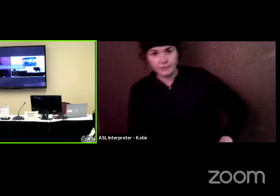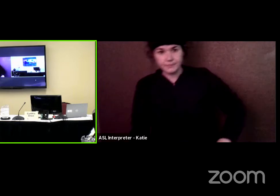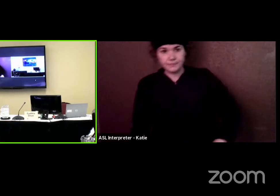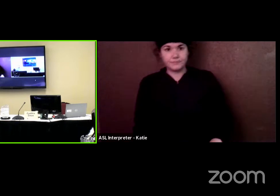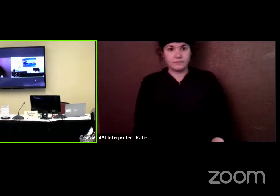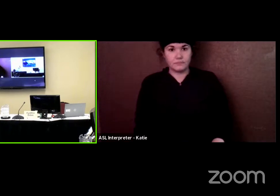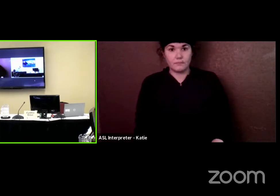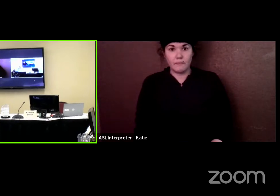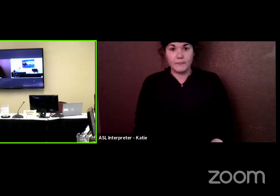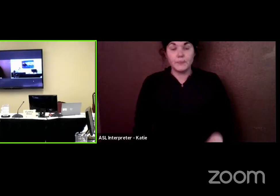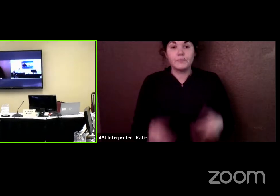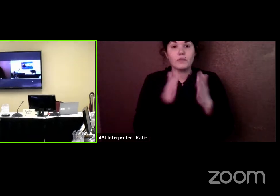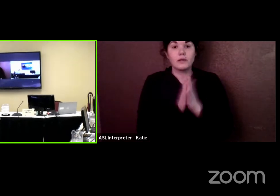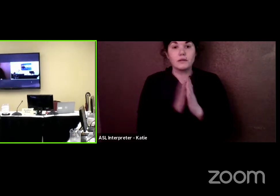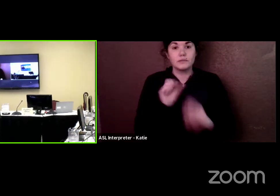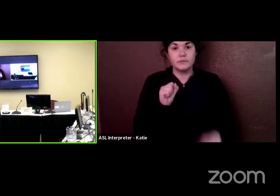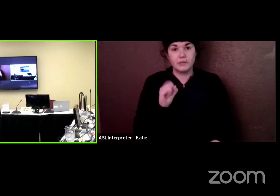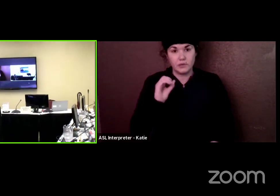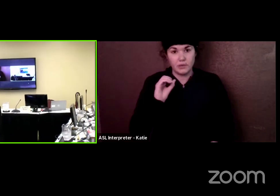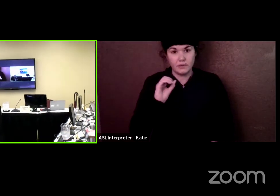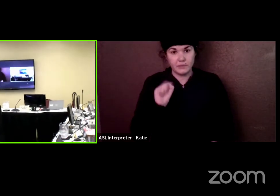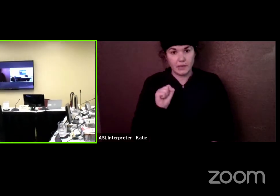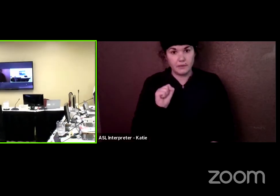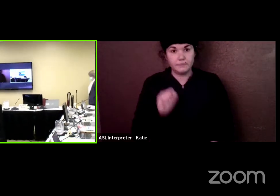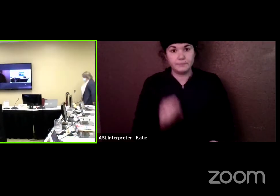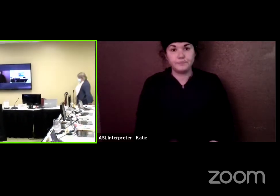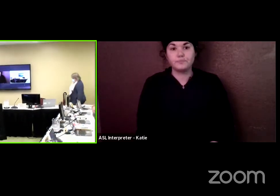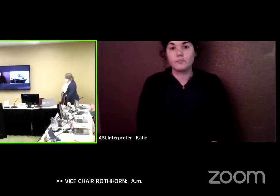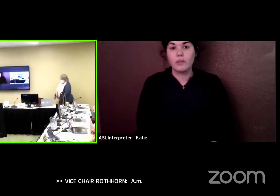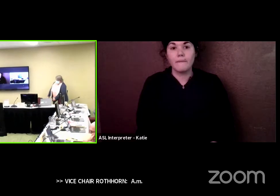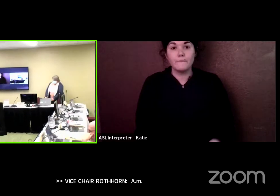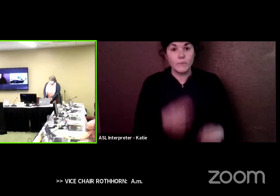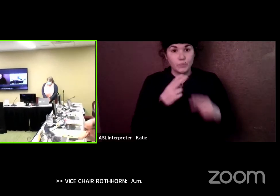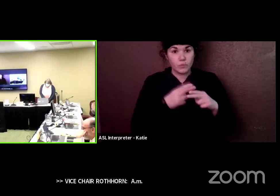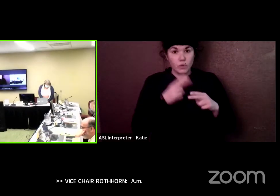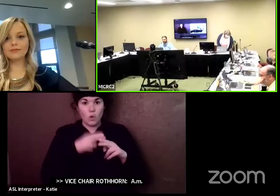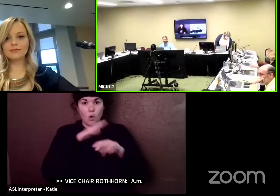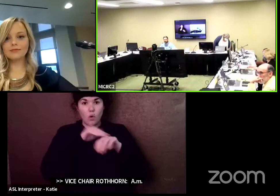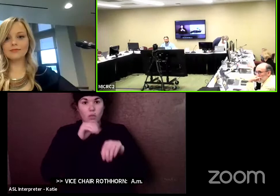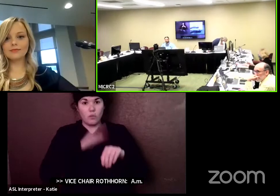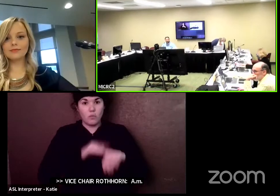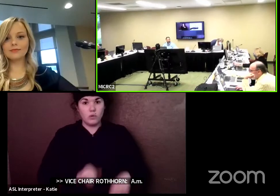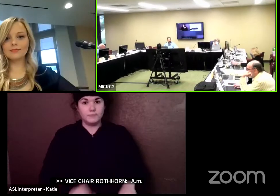i'll ask the secretary of state to call the roll please